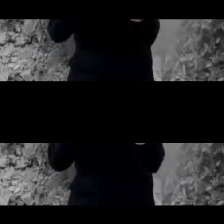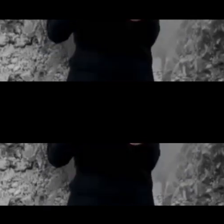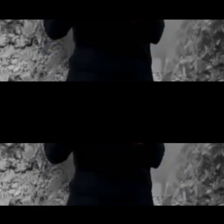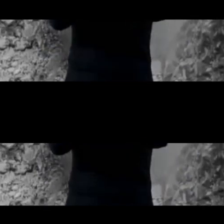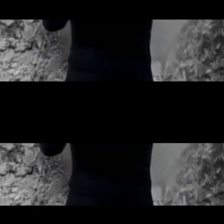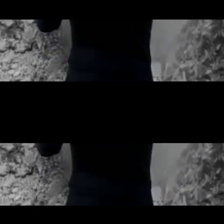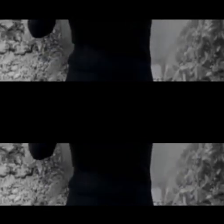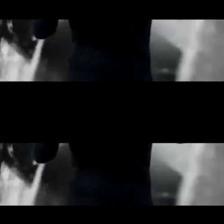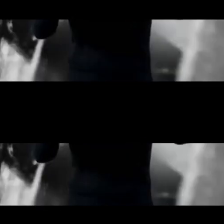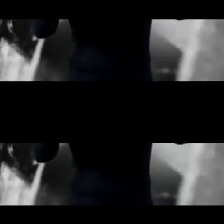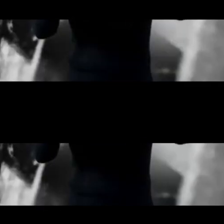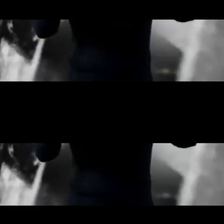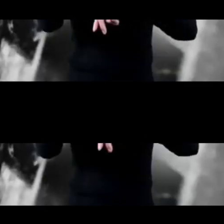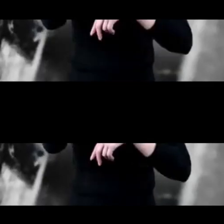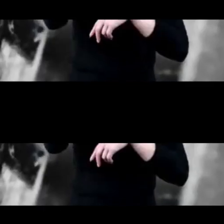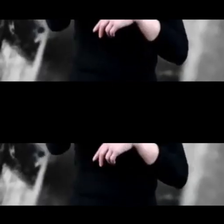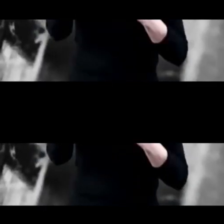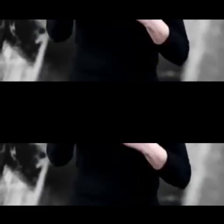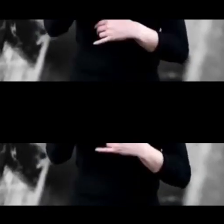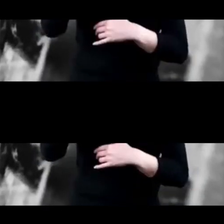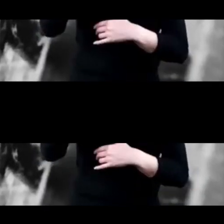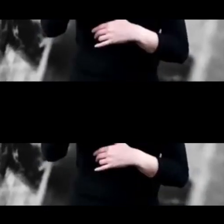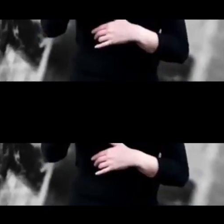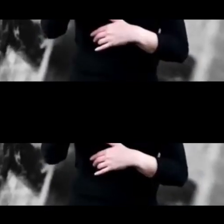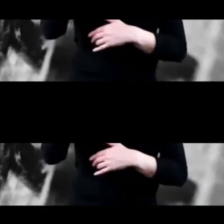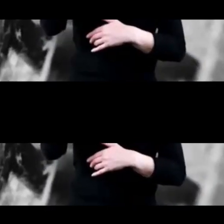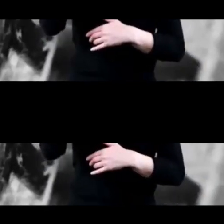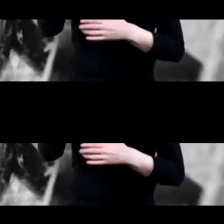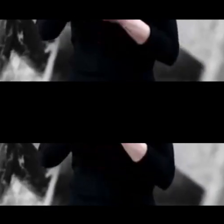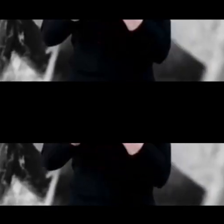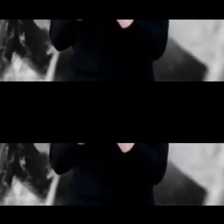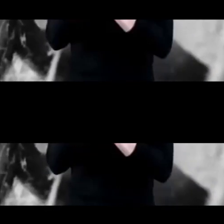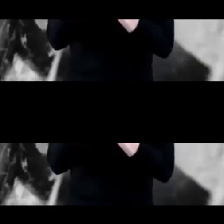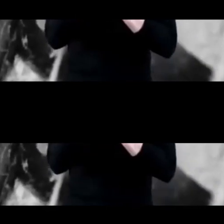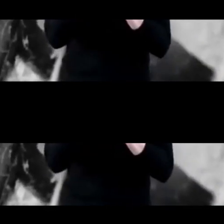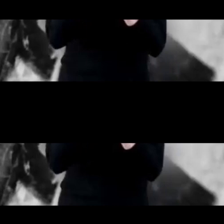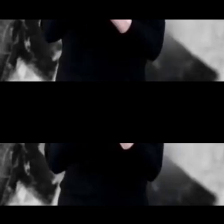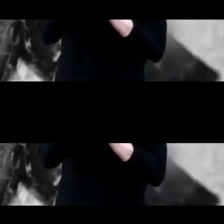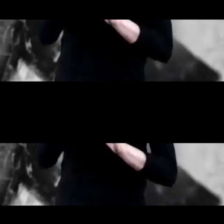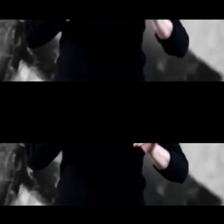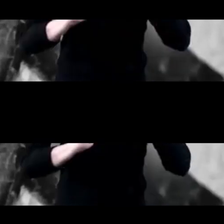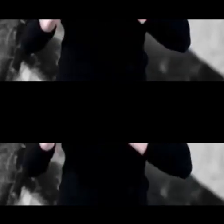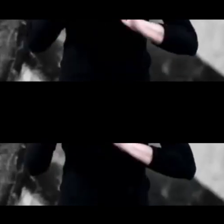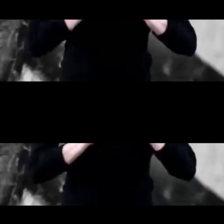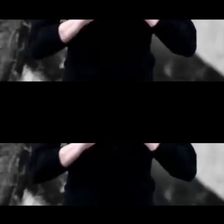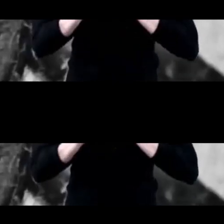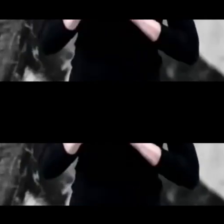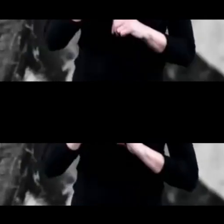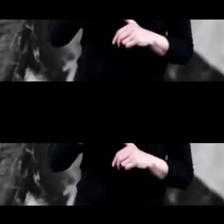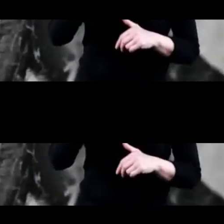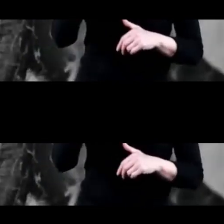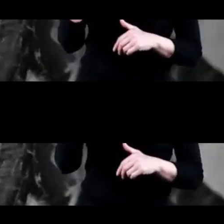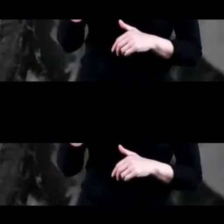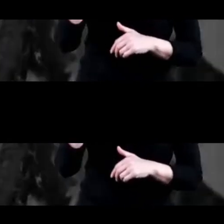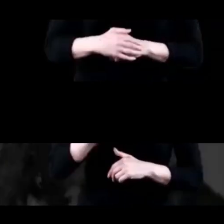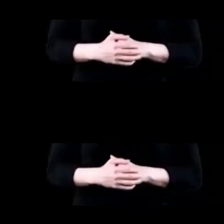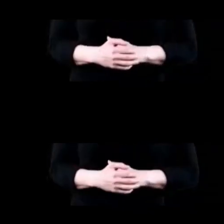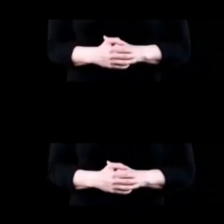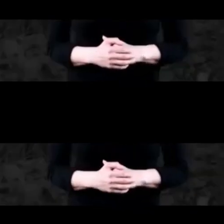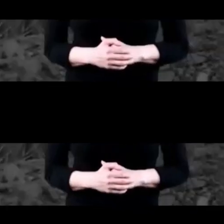the advance of the enemy. This Western Front was the main theater of World War I.